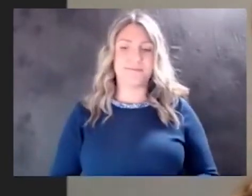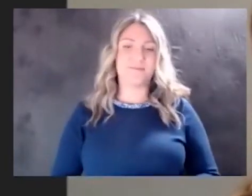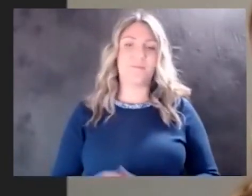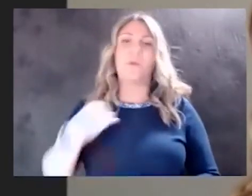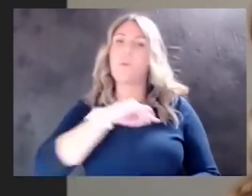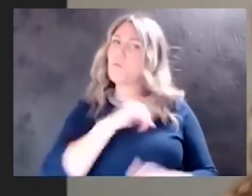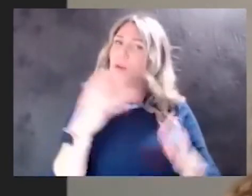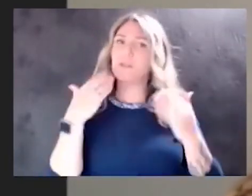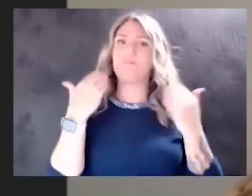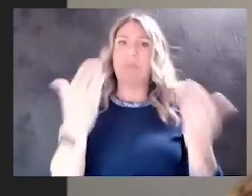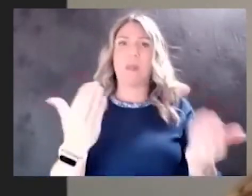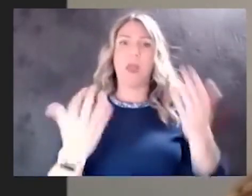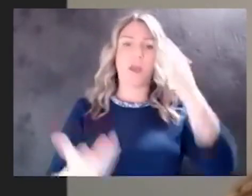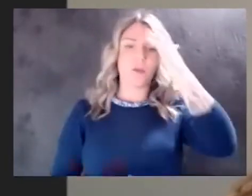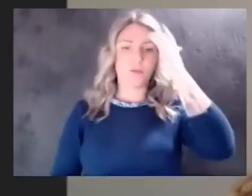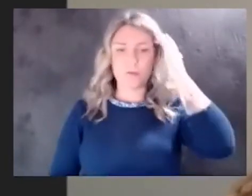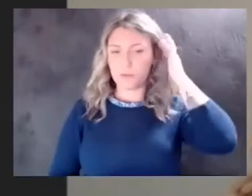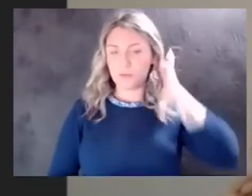allow